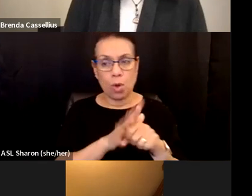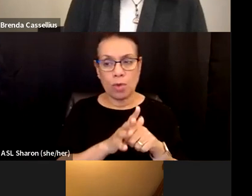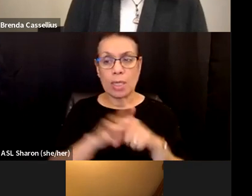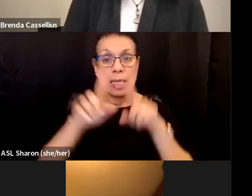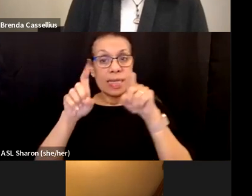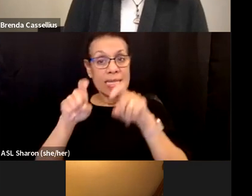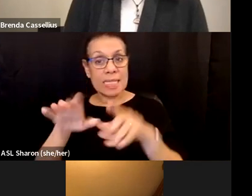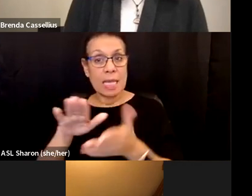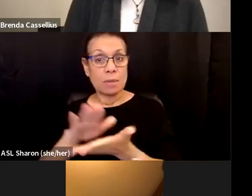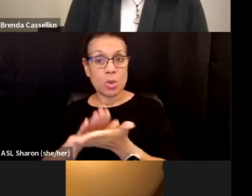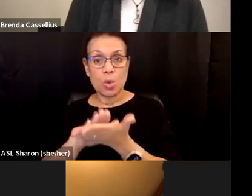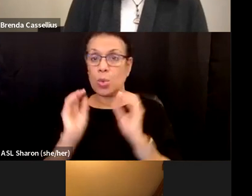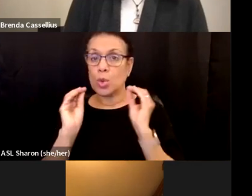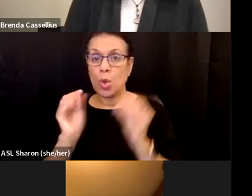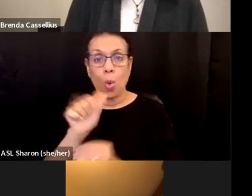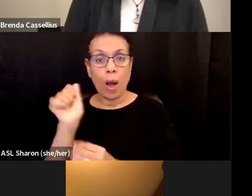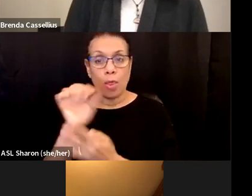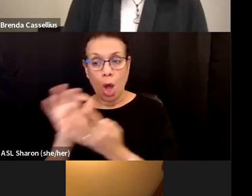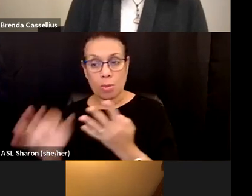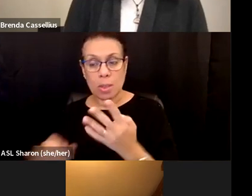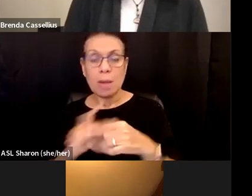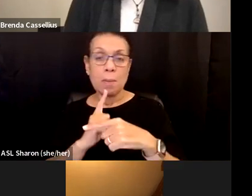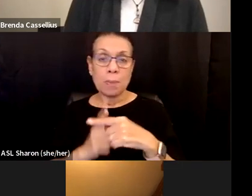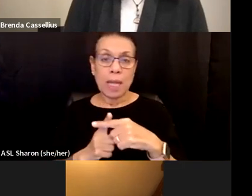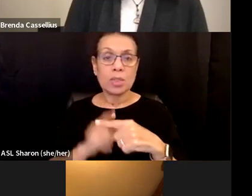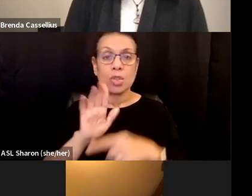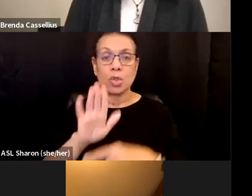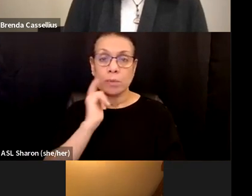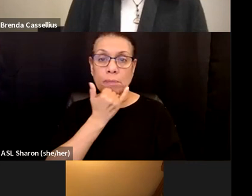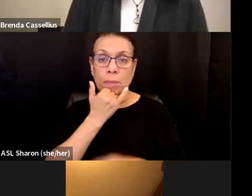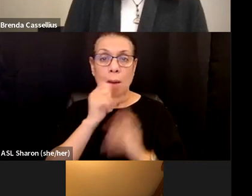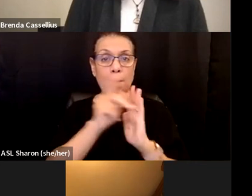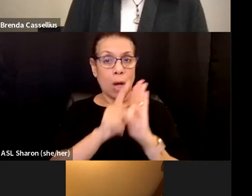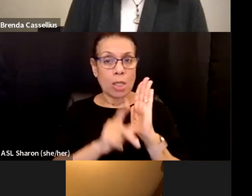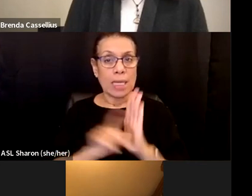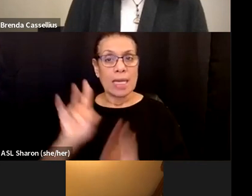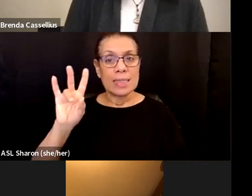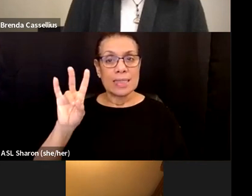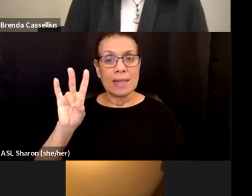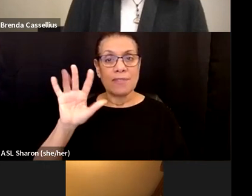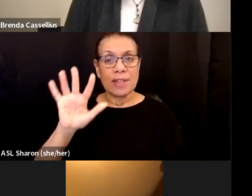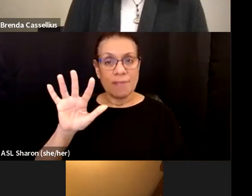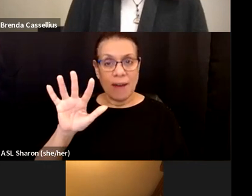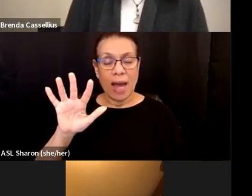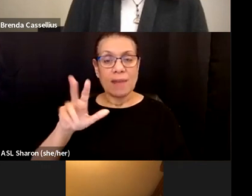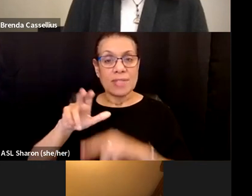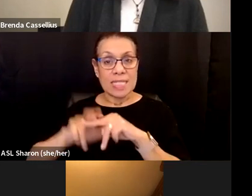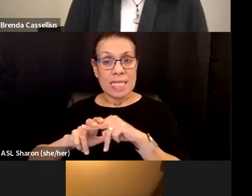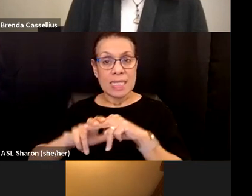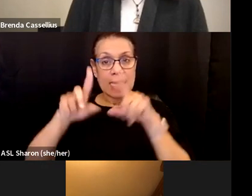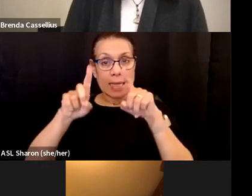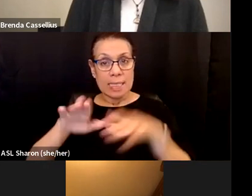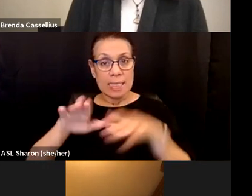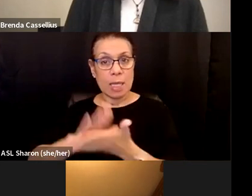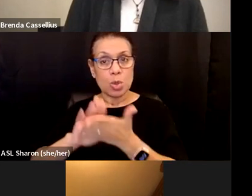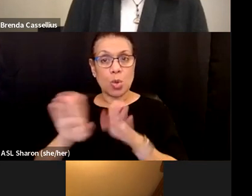other quality options among other things your bungled policy left at least 75 seventh grade seats at the exam schools open